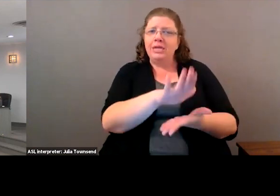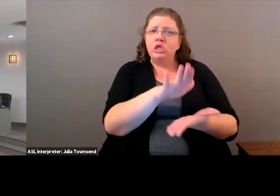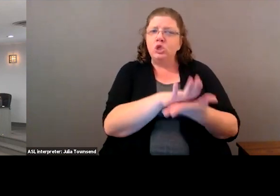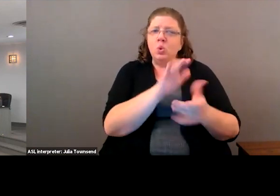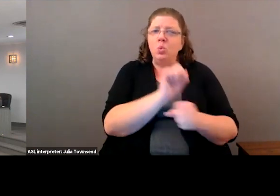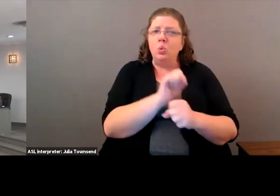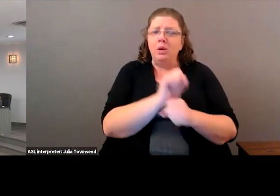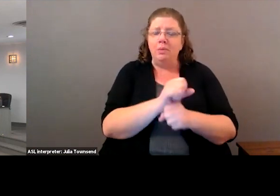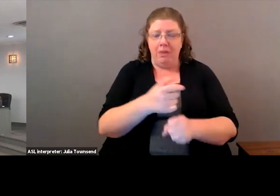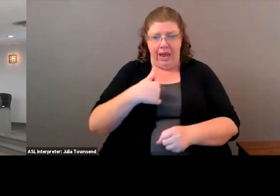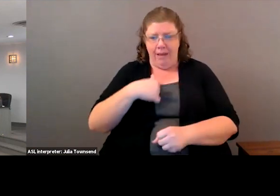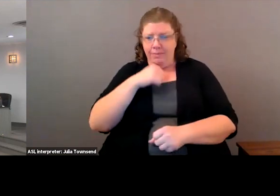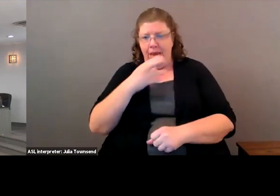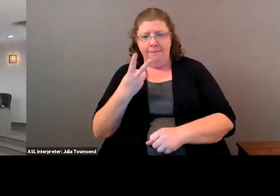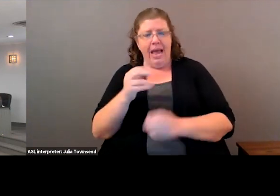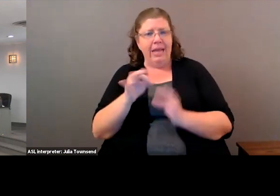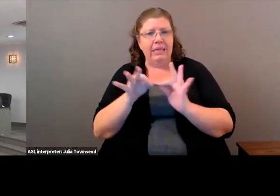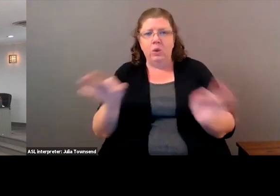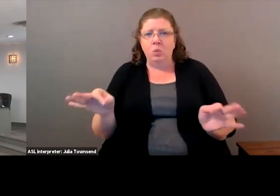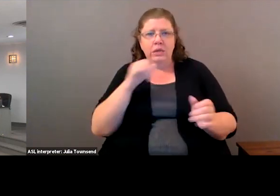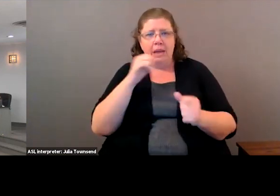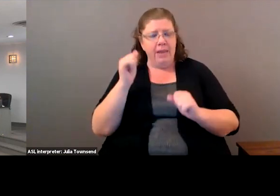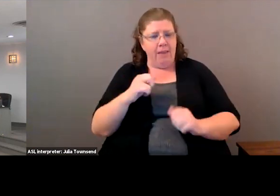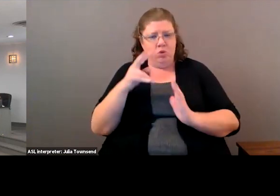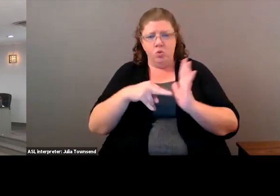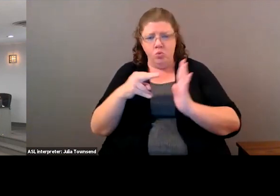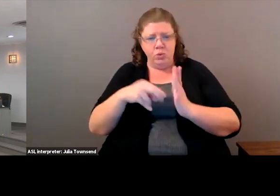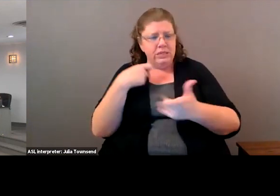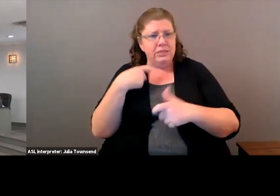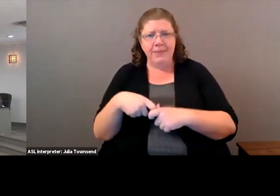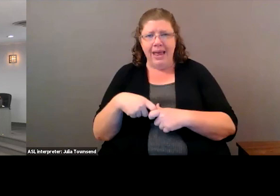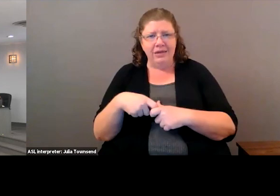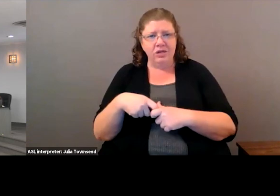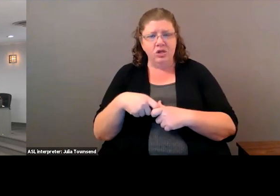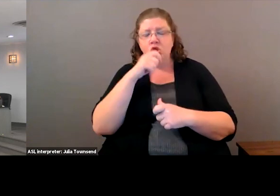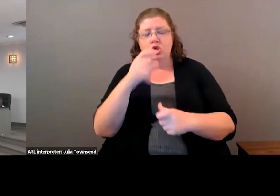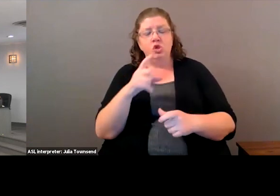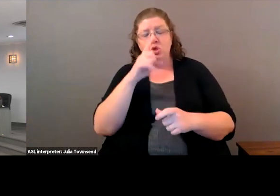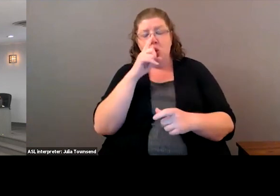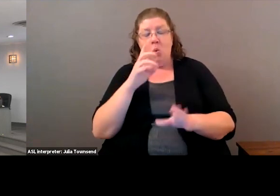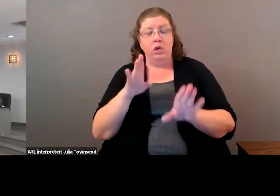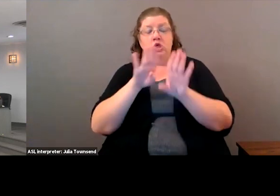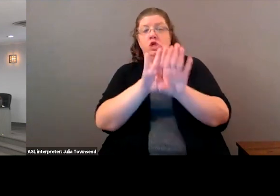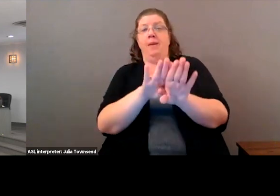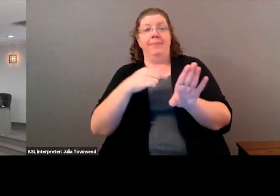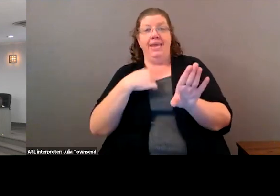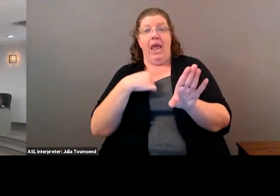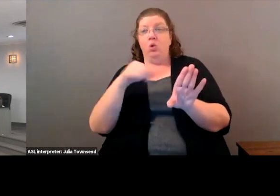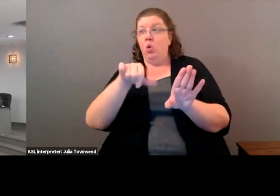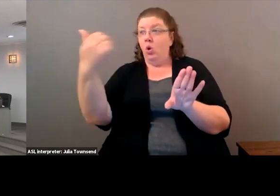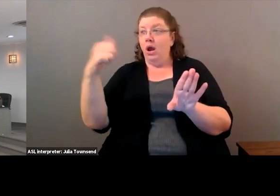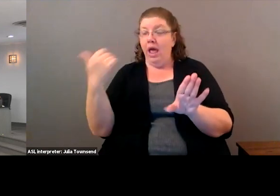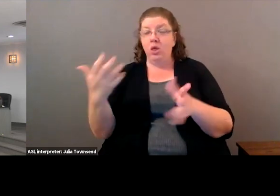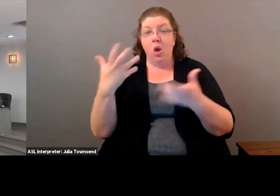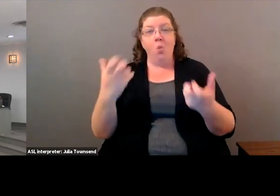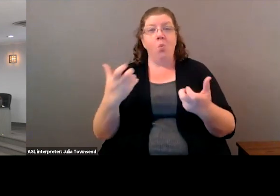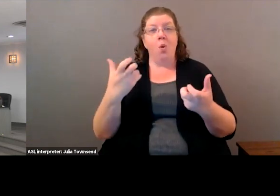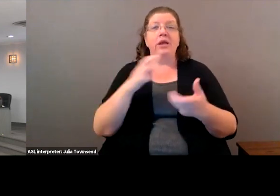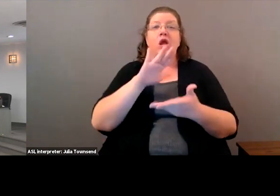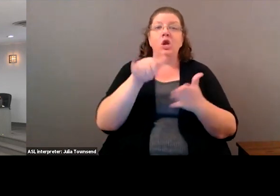being bilingual or being able to read in Spanish. Don't shut me out or others that want an all English